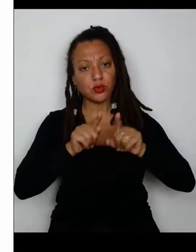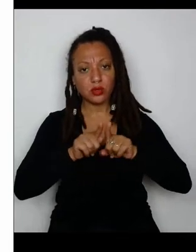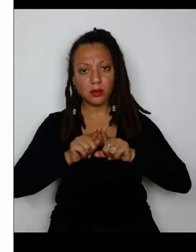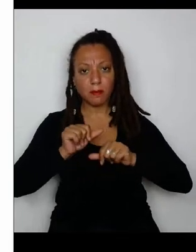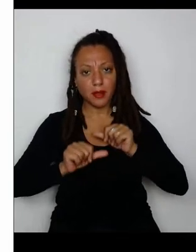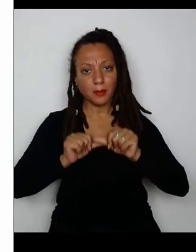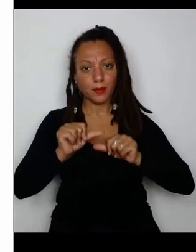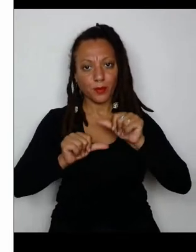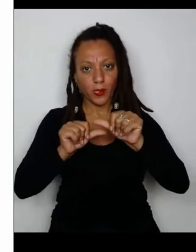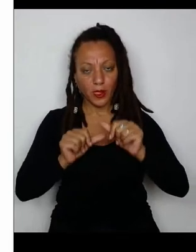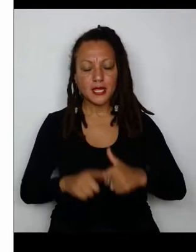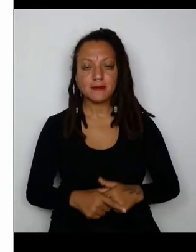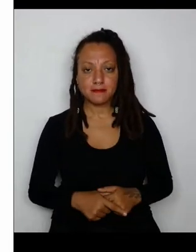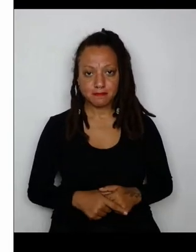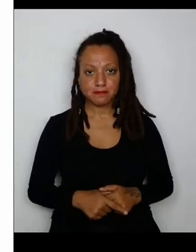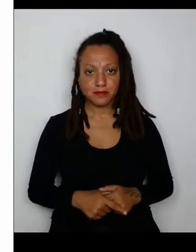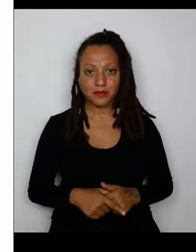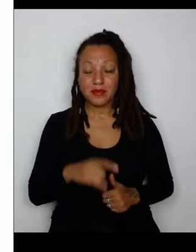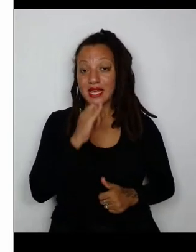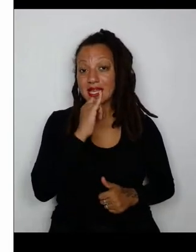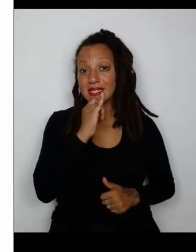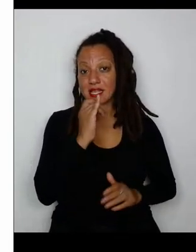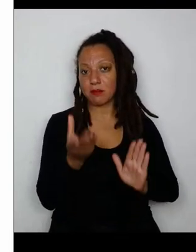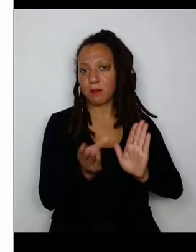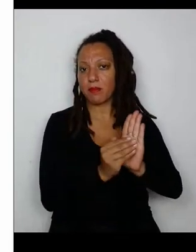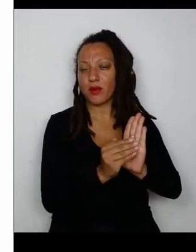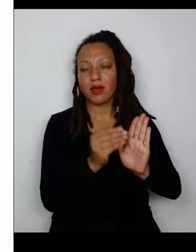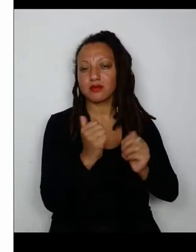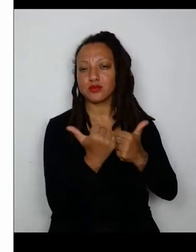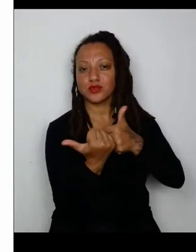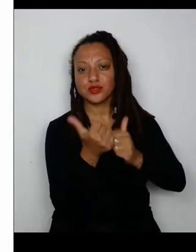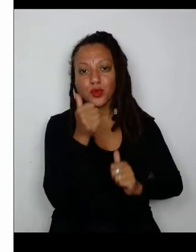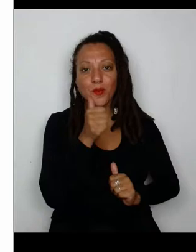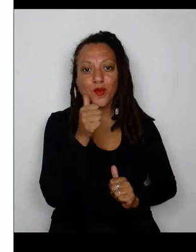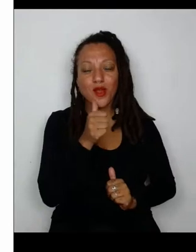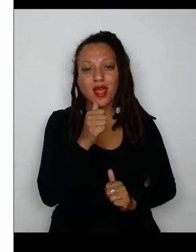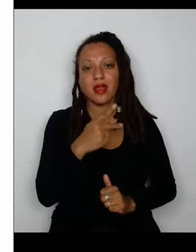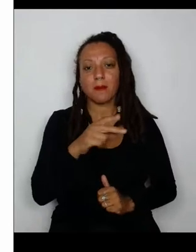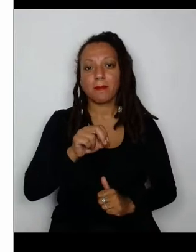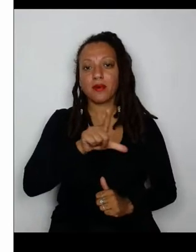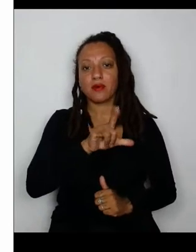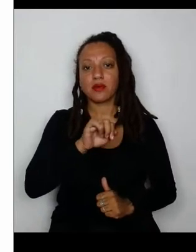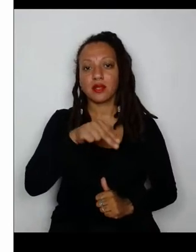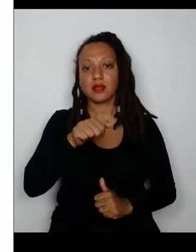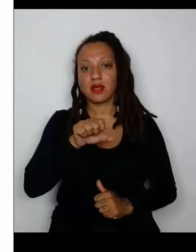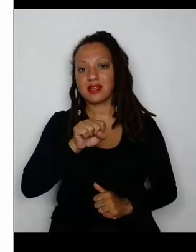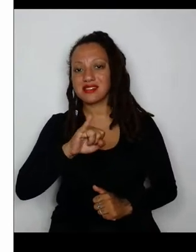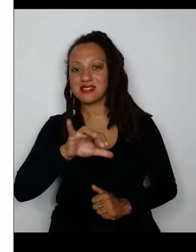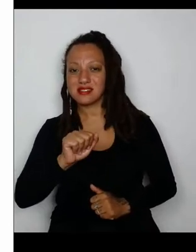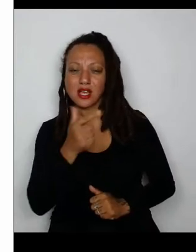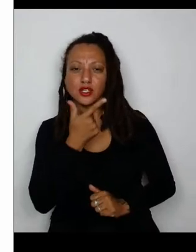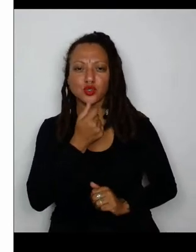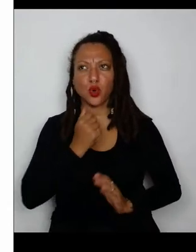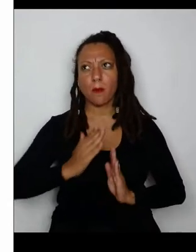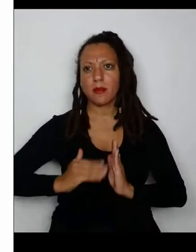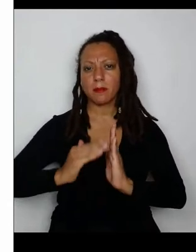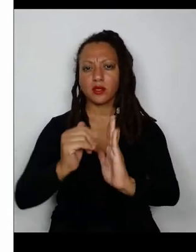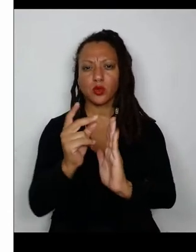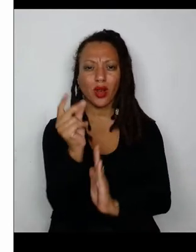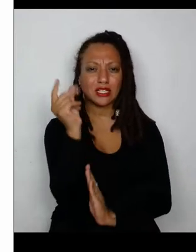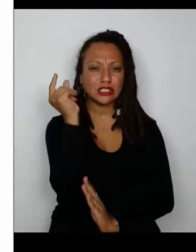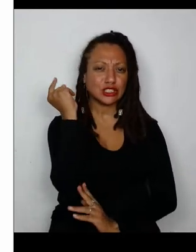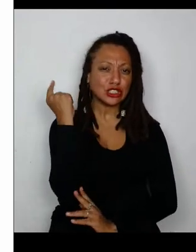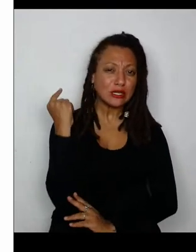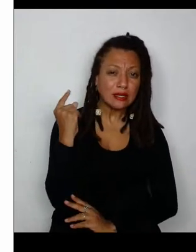polynesian woman or an ancient painter of imprecise eastern origin does this contest the distinctions